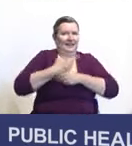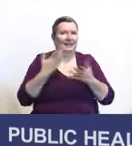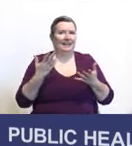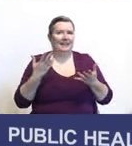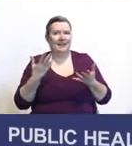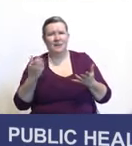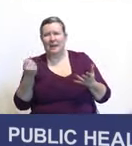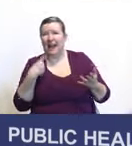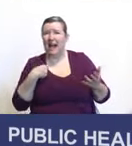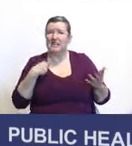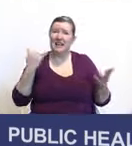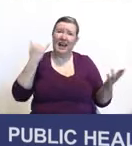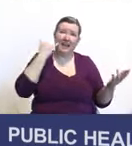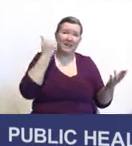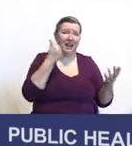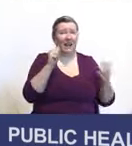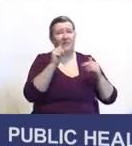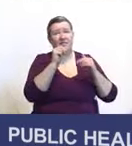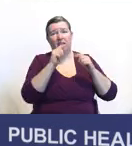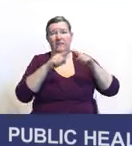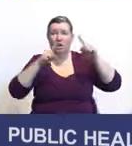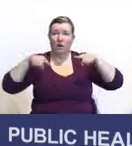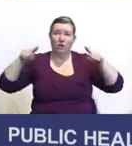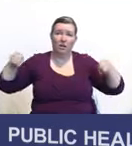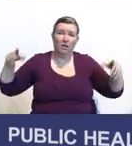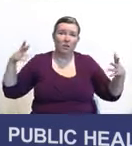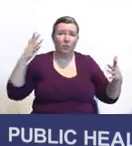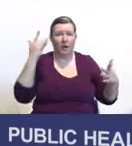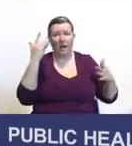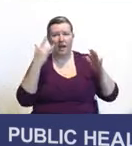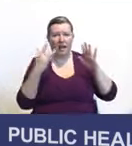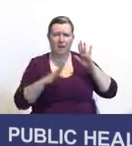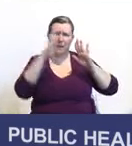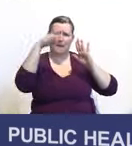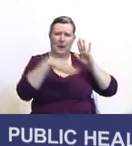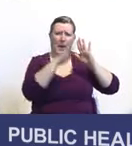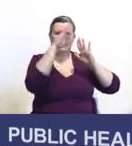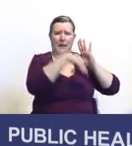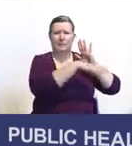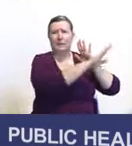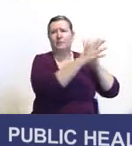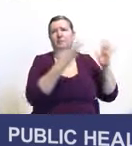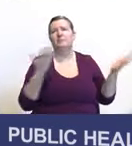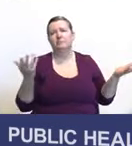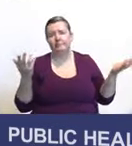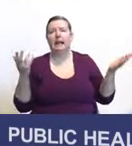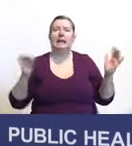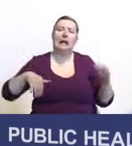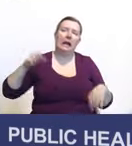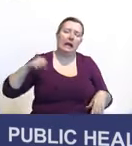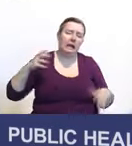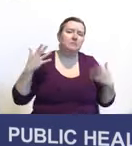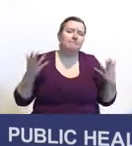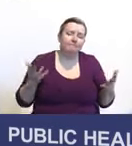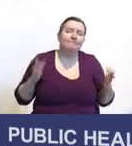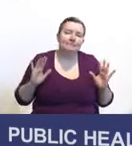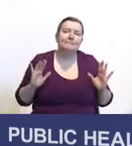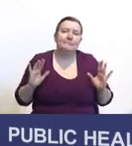there was any variation as to what happens and why they seem to peak on certain days, and the answer is yes, because they